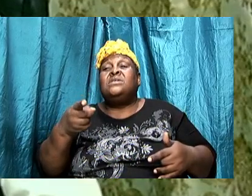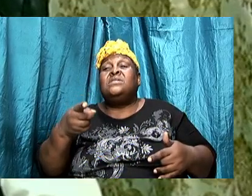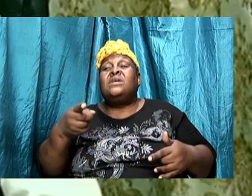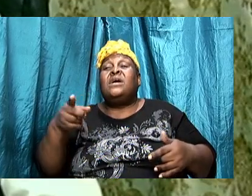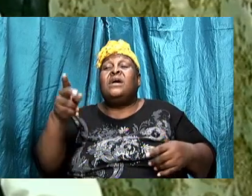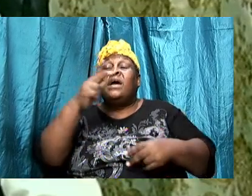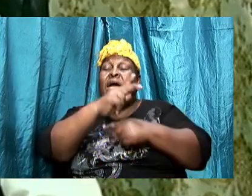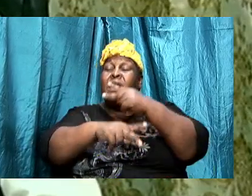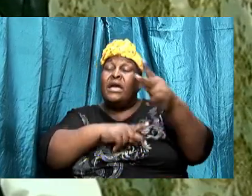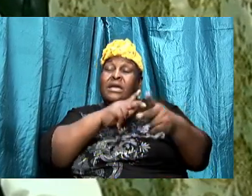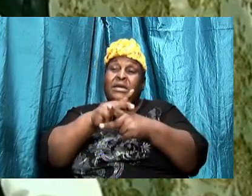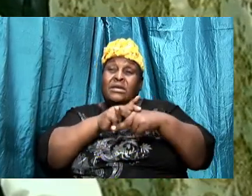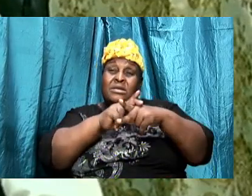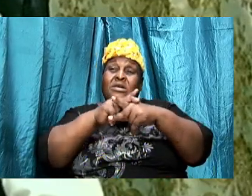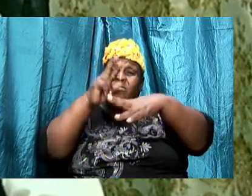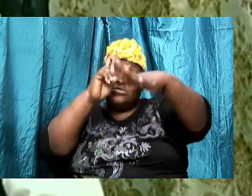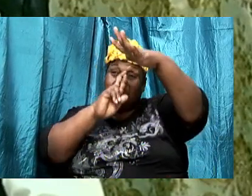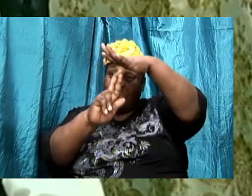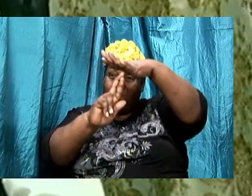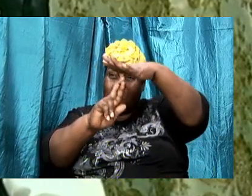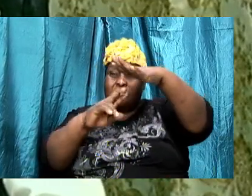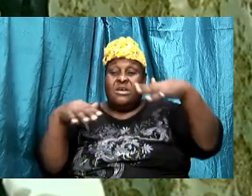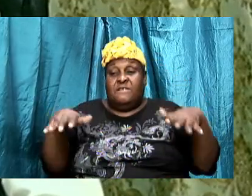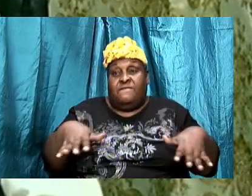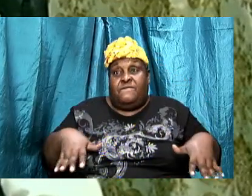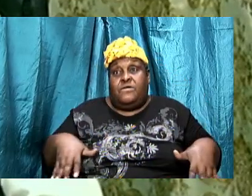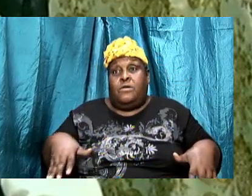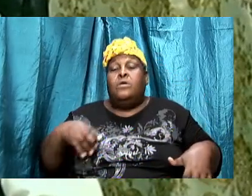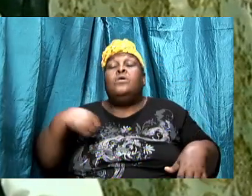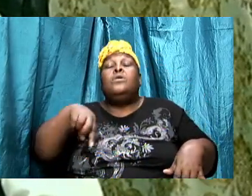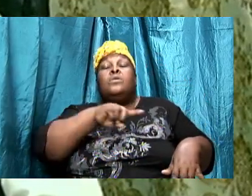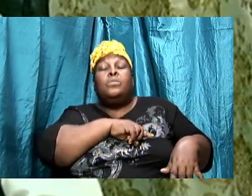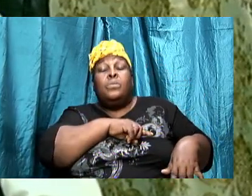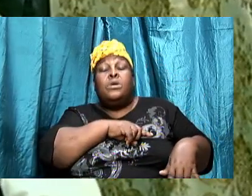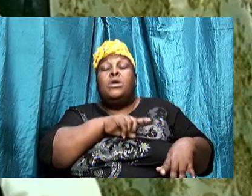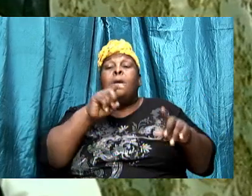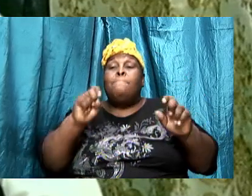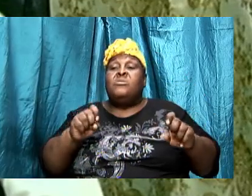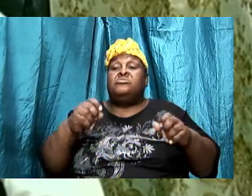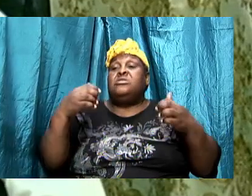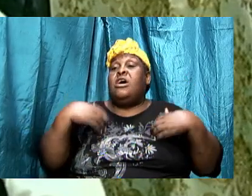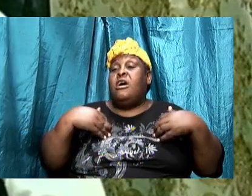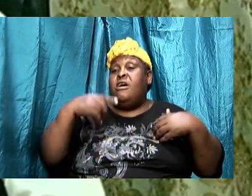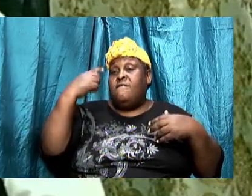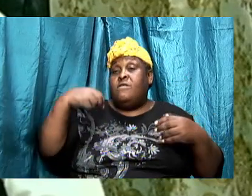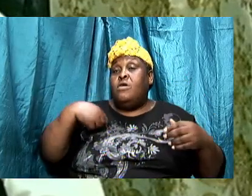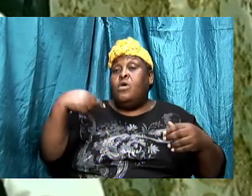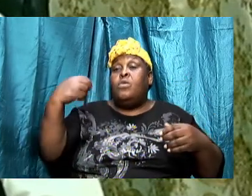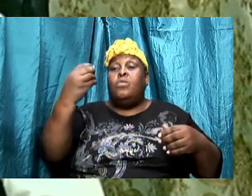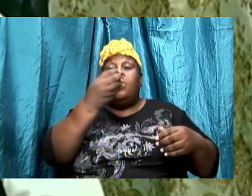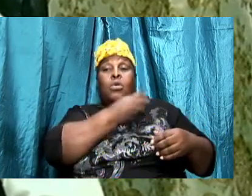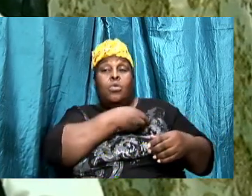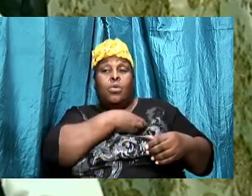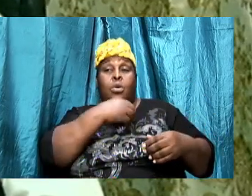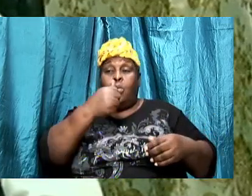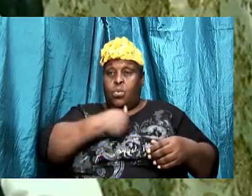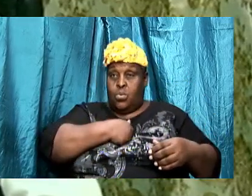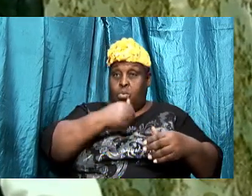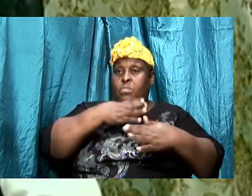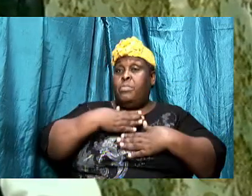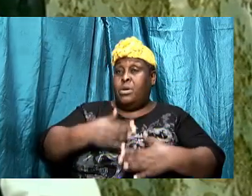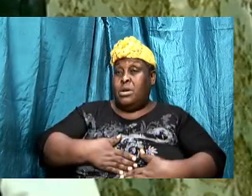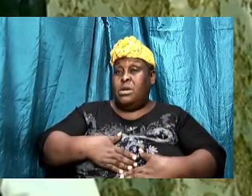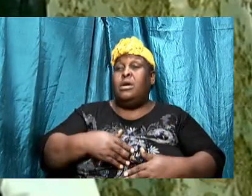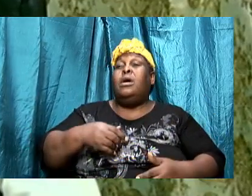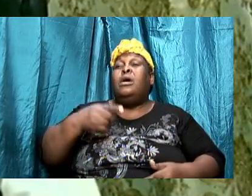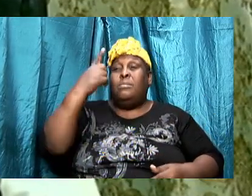of fear that we should have for our body, because it is a temple of the living